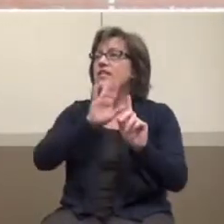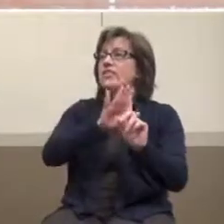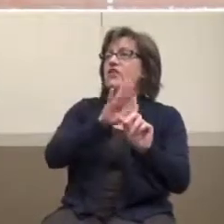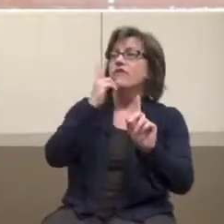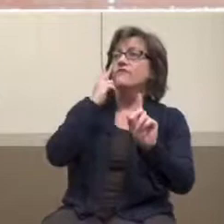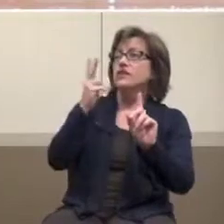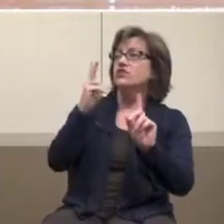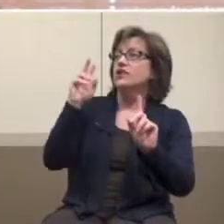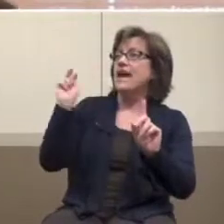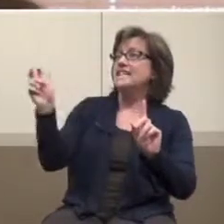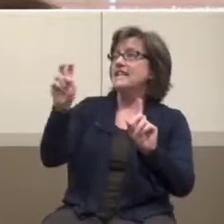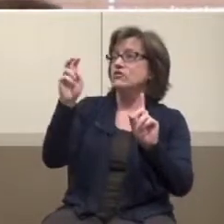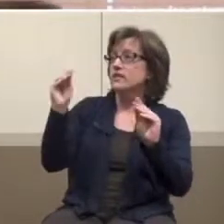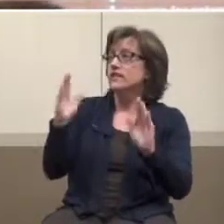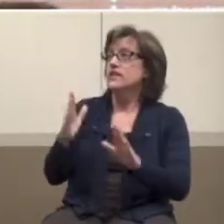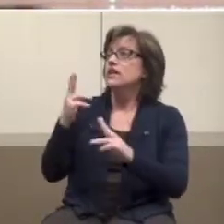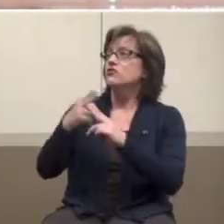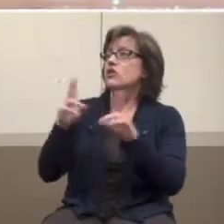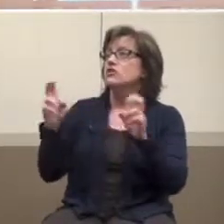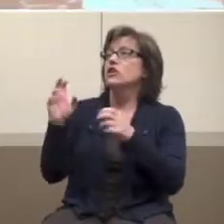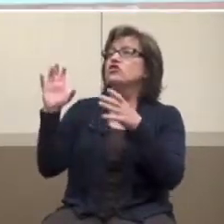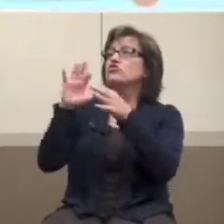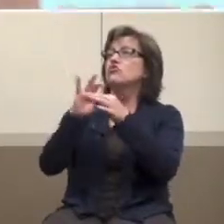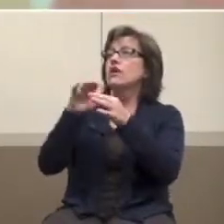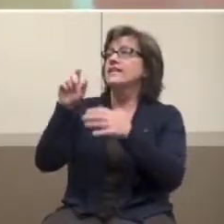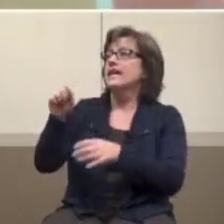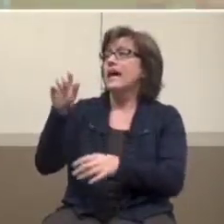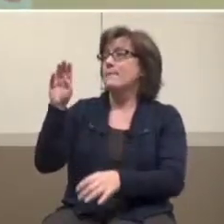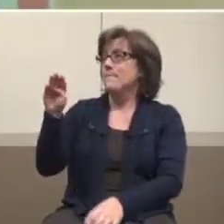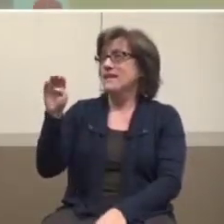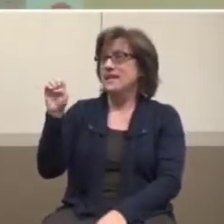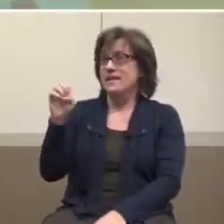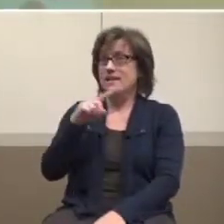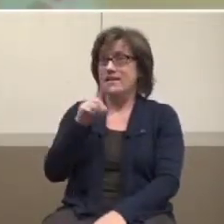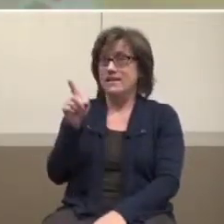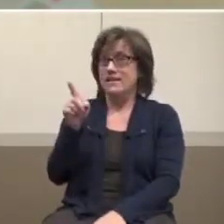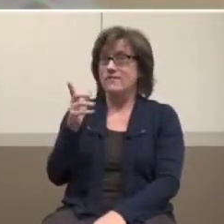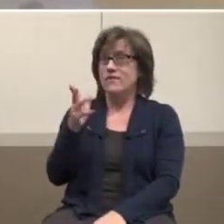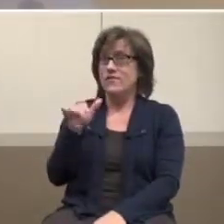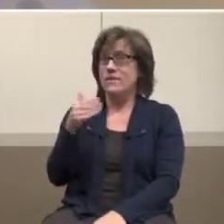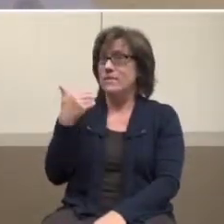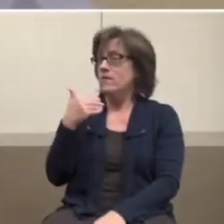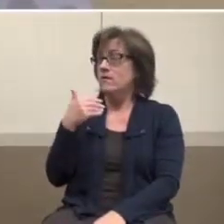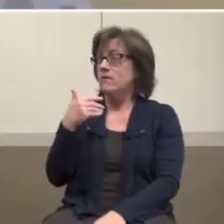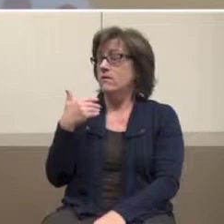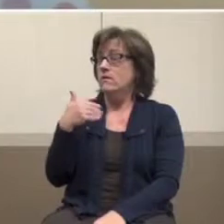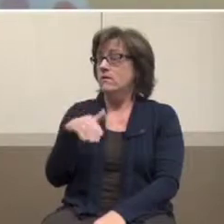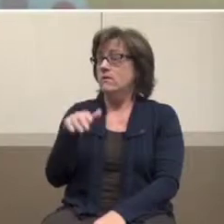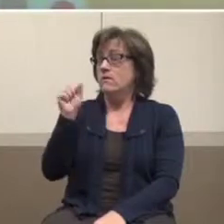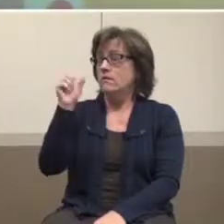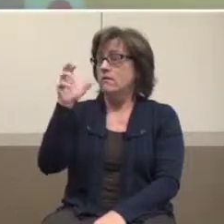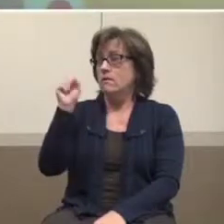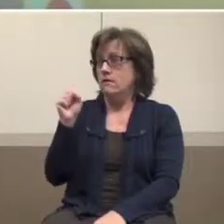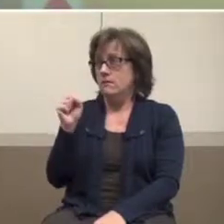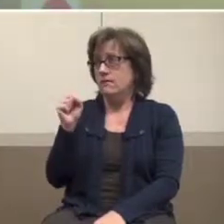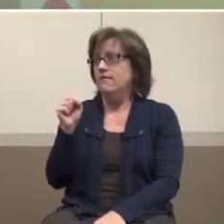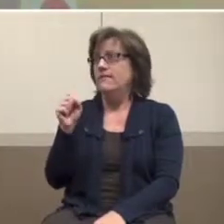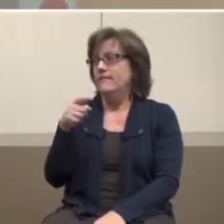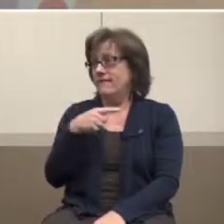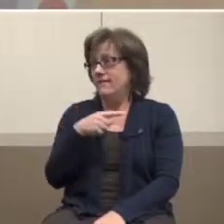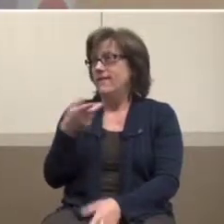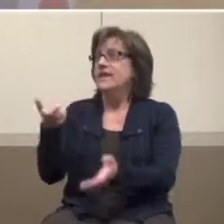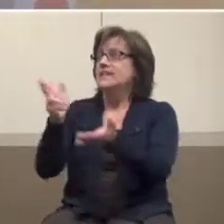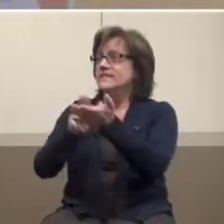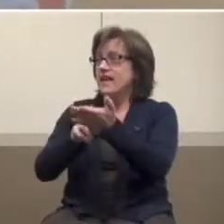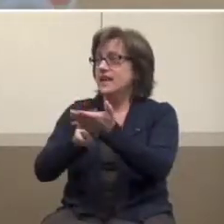and it's called join.me. Has anyone done this before? It is amazing. So you sign up on your